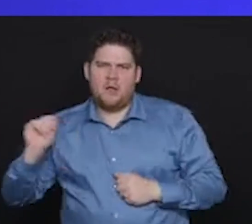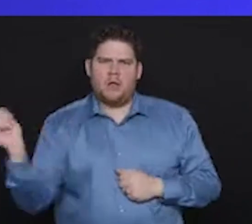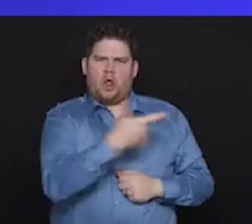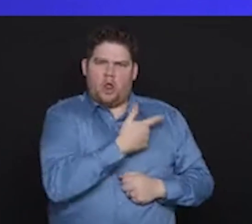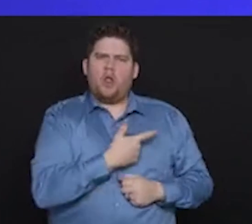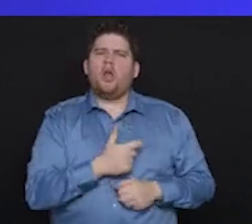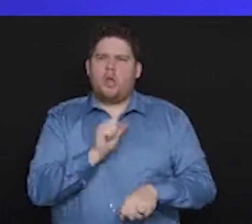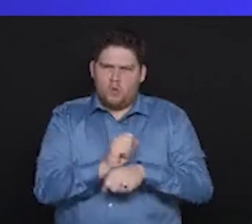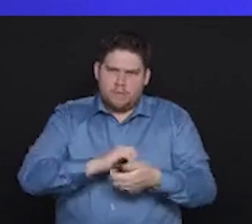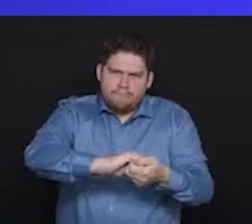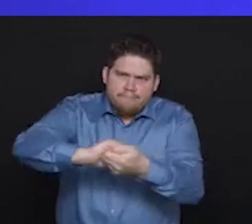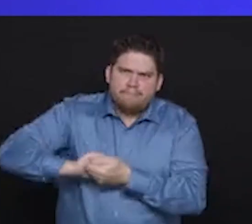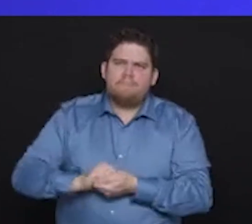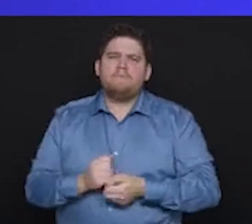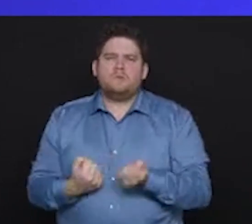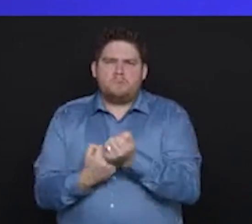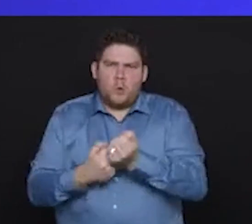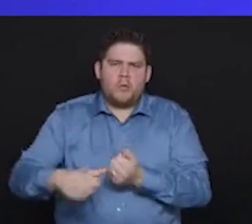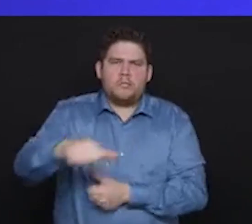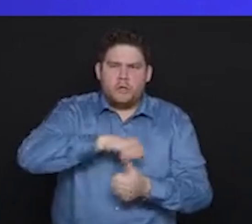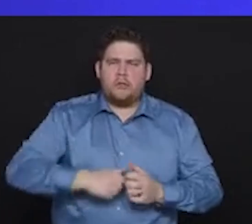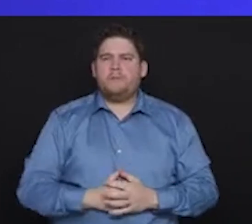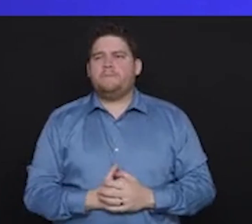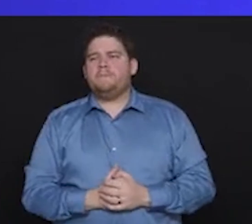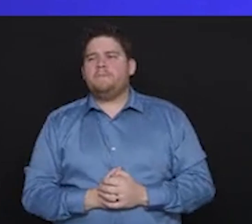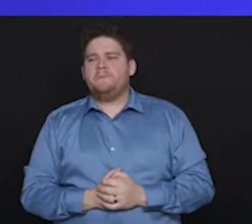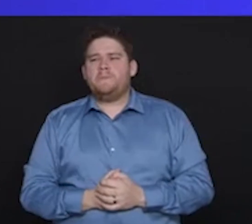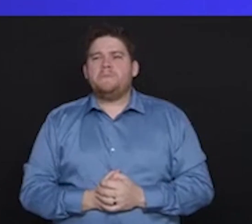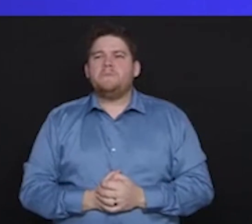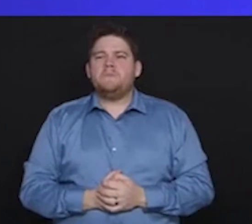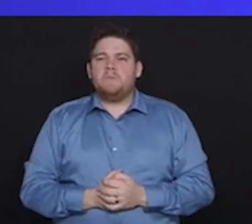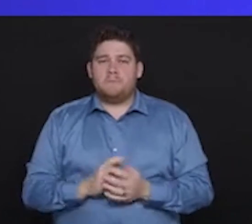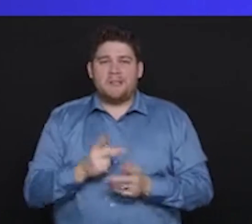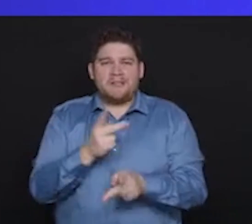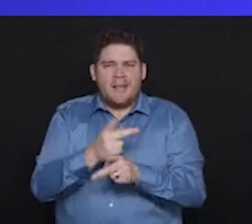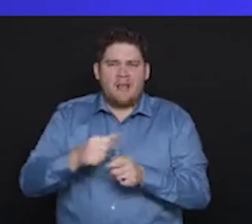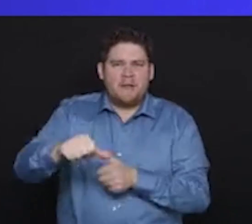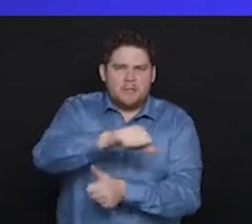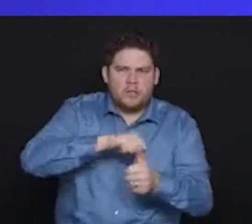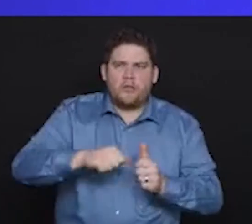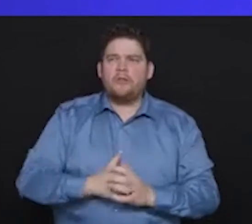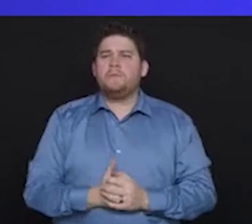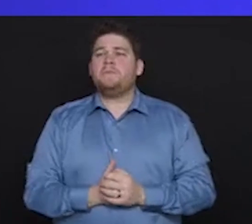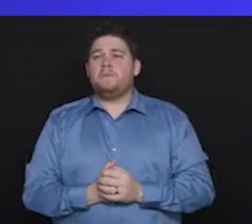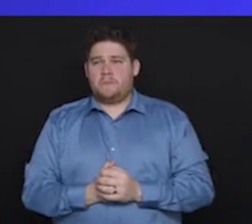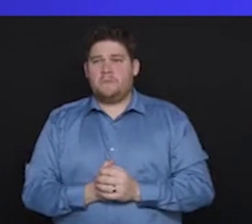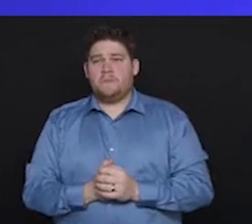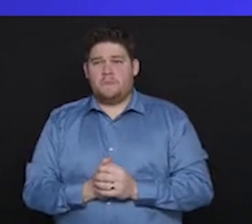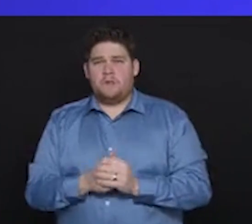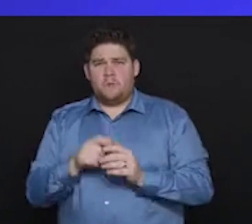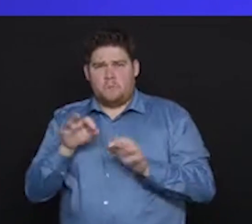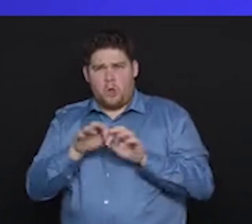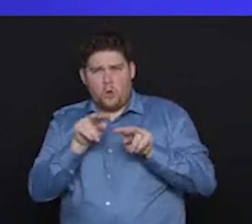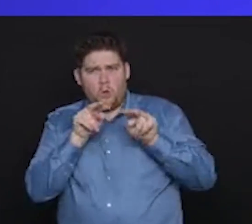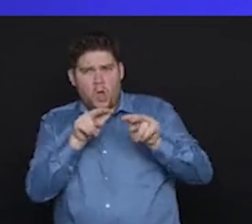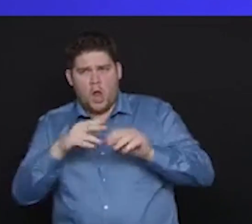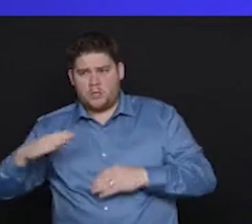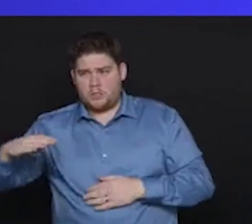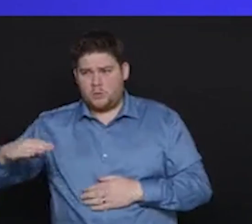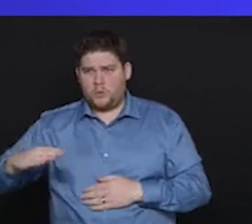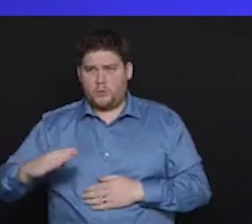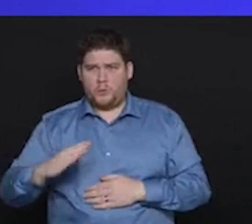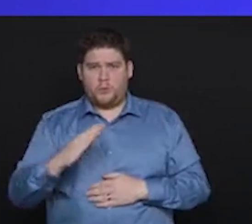that we would be, as things progressed and as we watch the trajectory, and that's where the modeling informs the